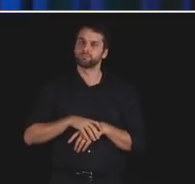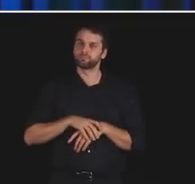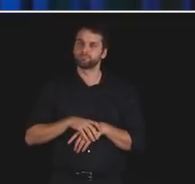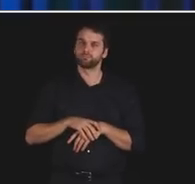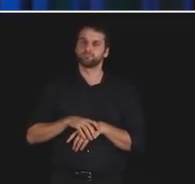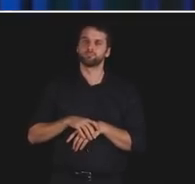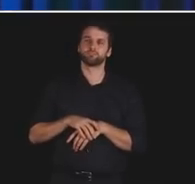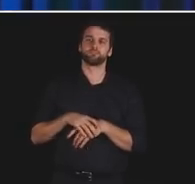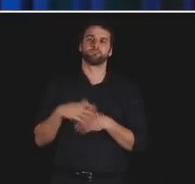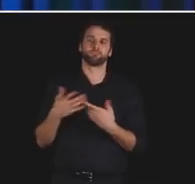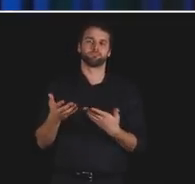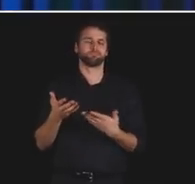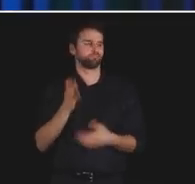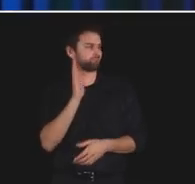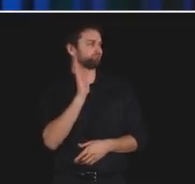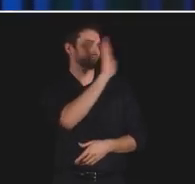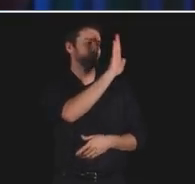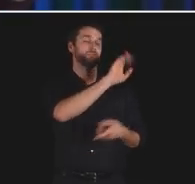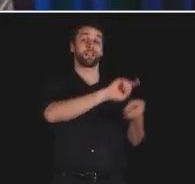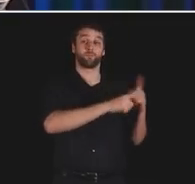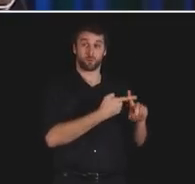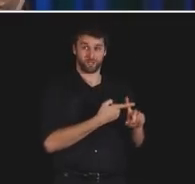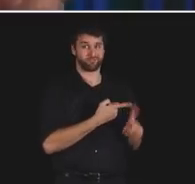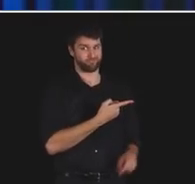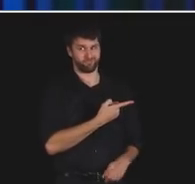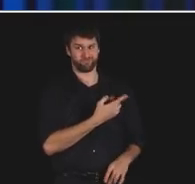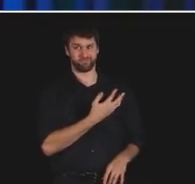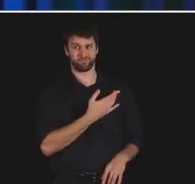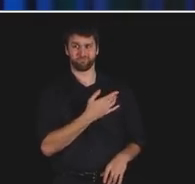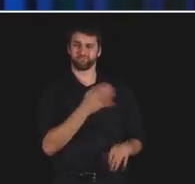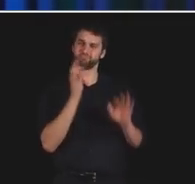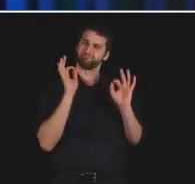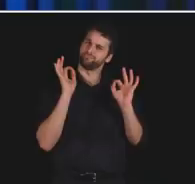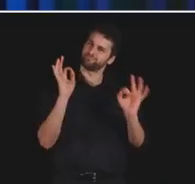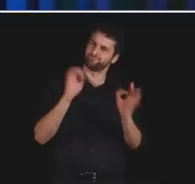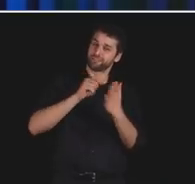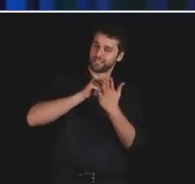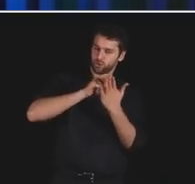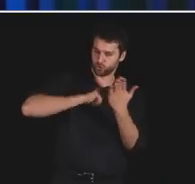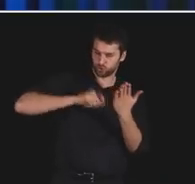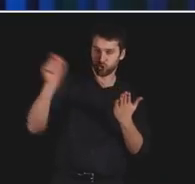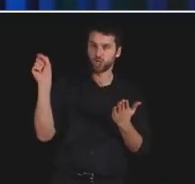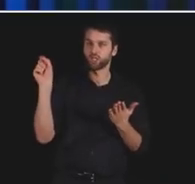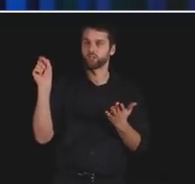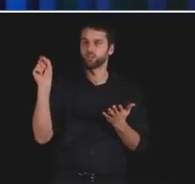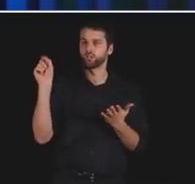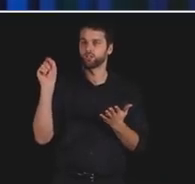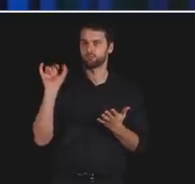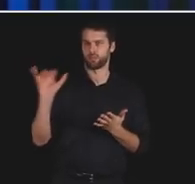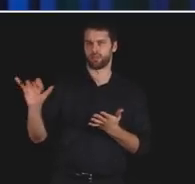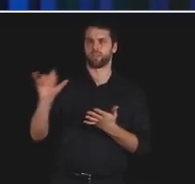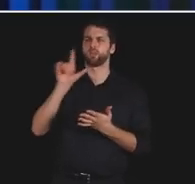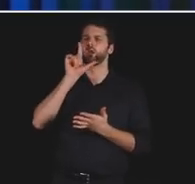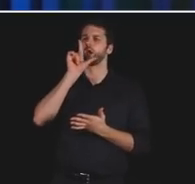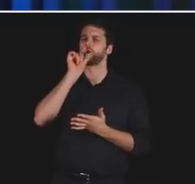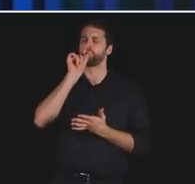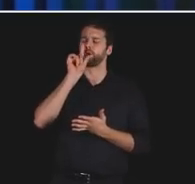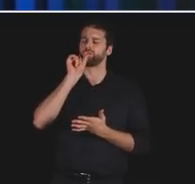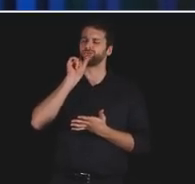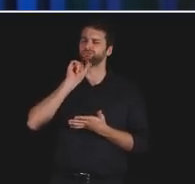and then at some point, you slap a high five with your friend, and you go, yes, and then you go, check, and that